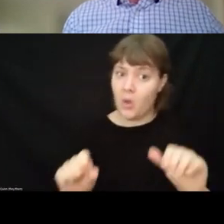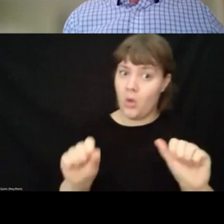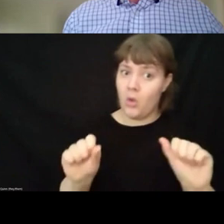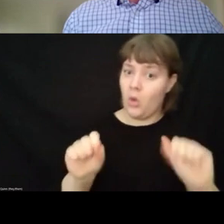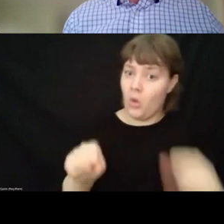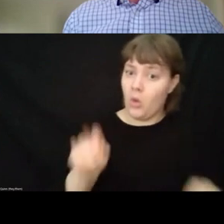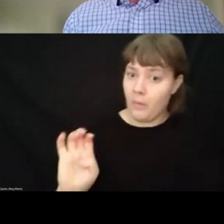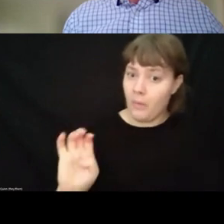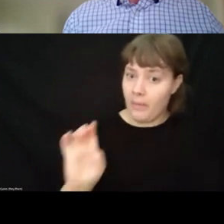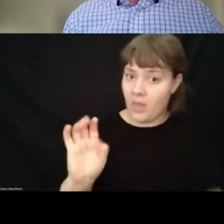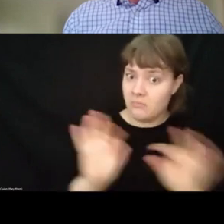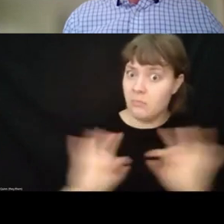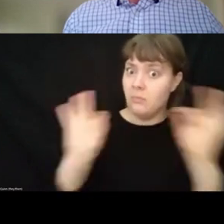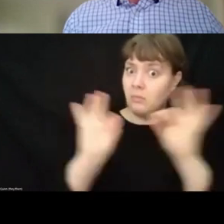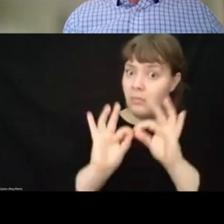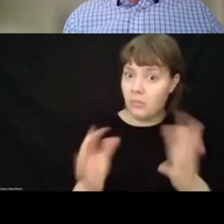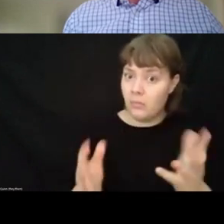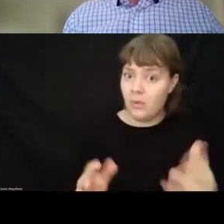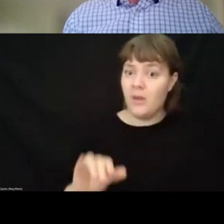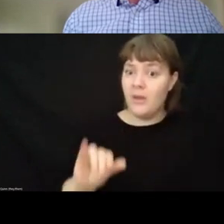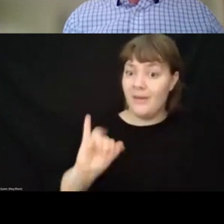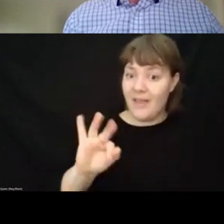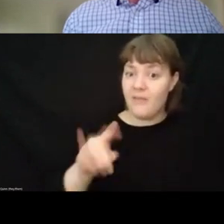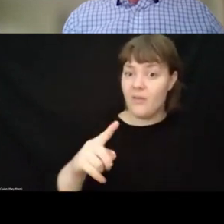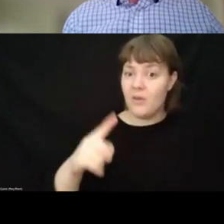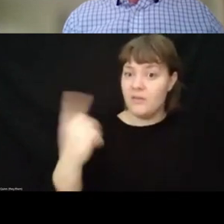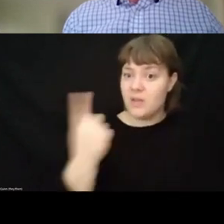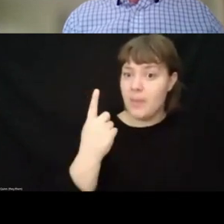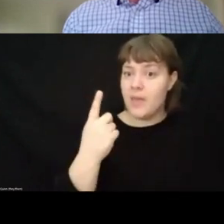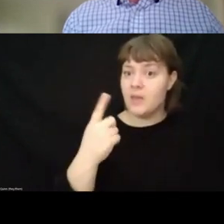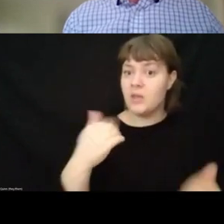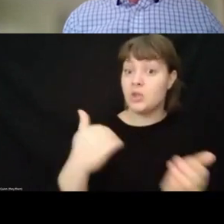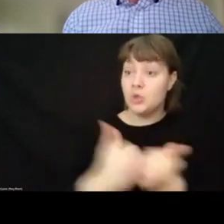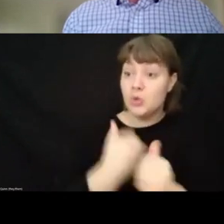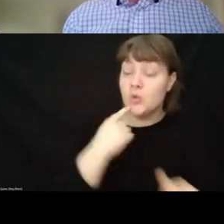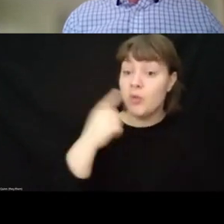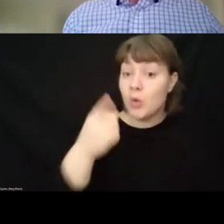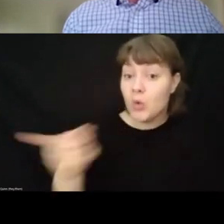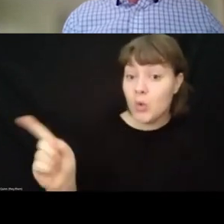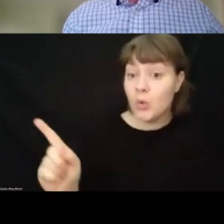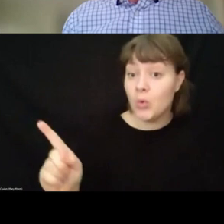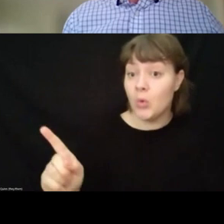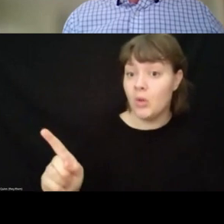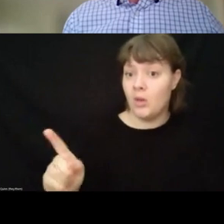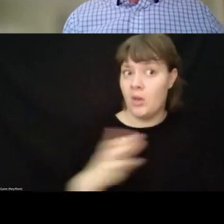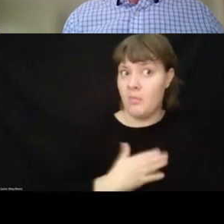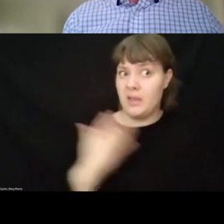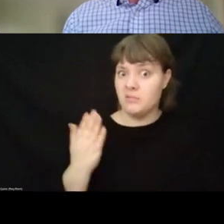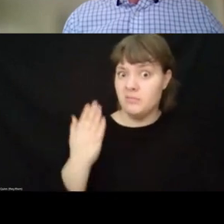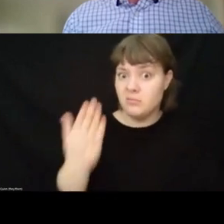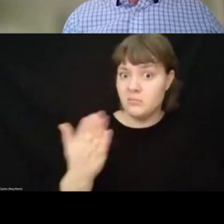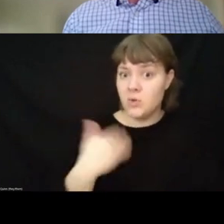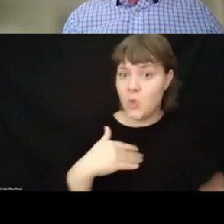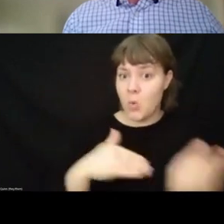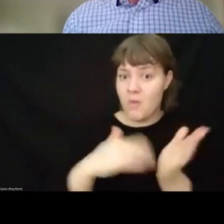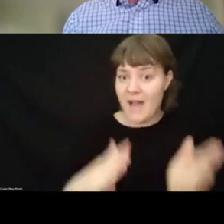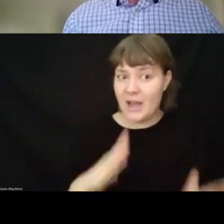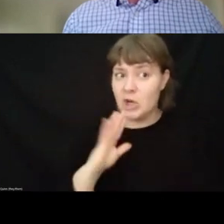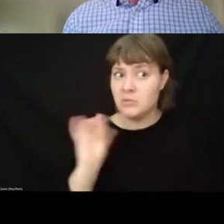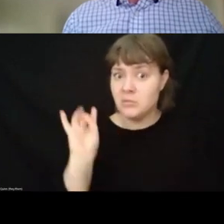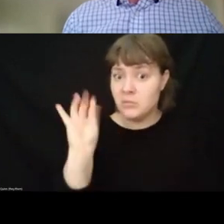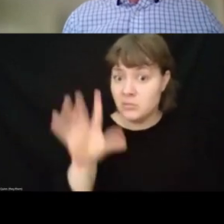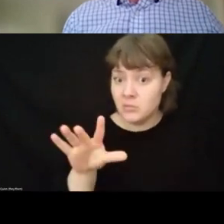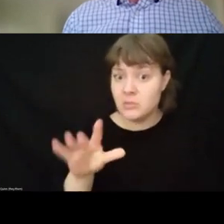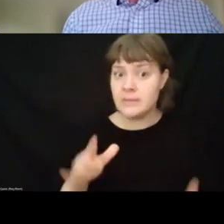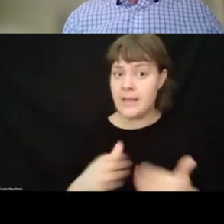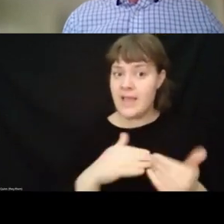And so if you have something that's new to you, like please bring it up to your provider, even if it's not like in